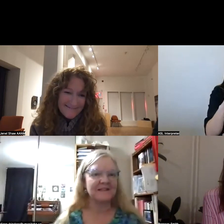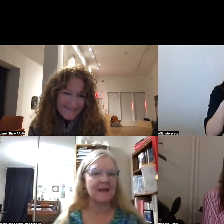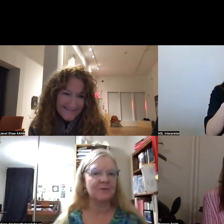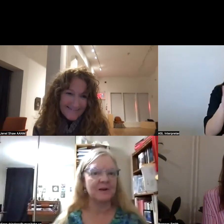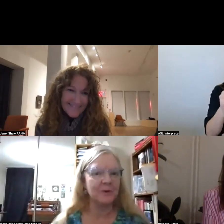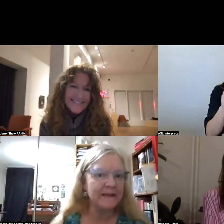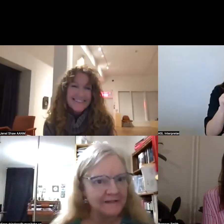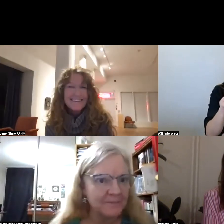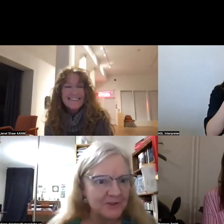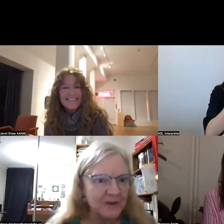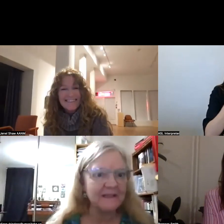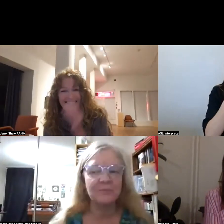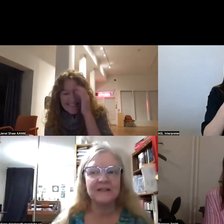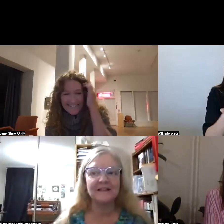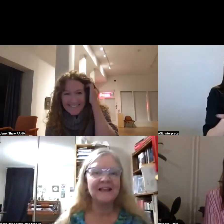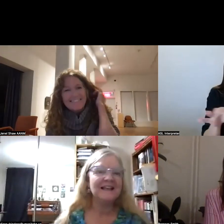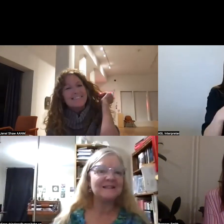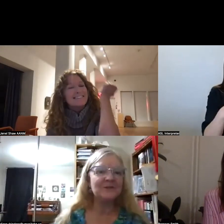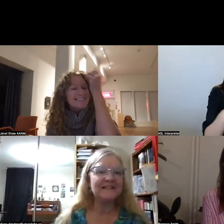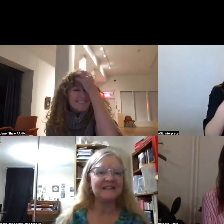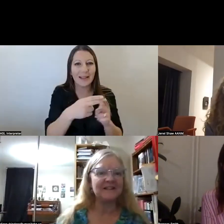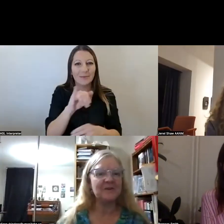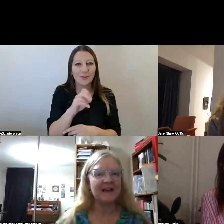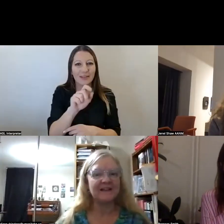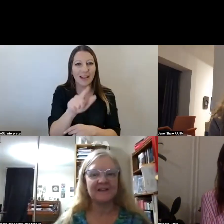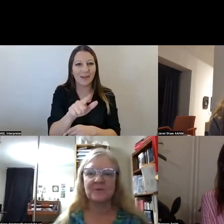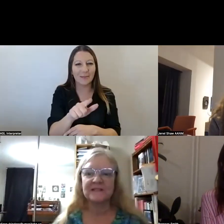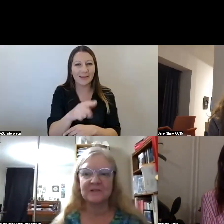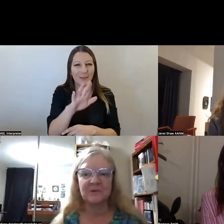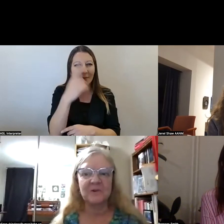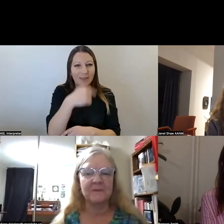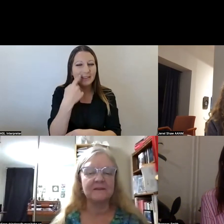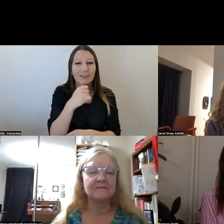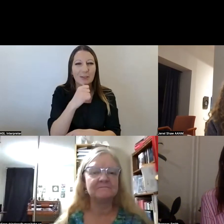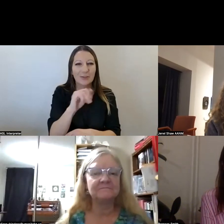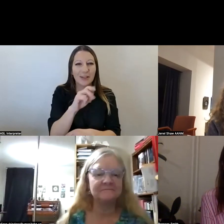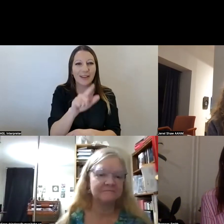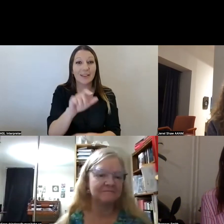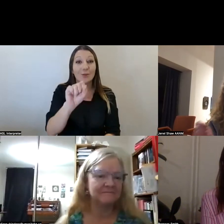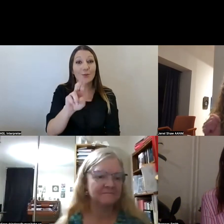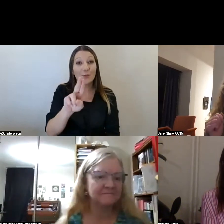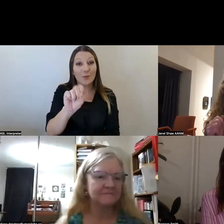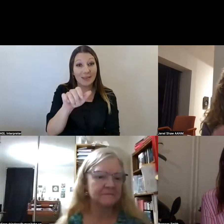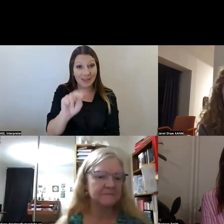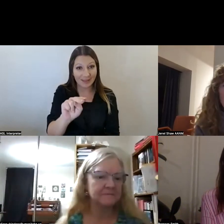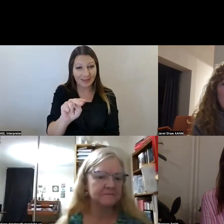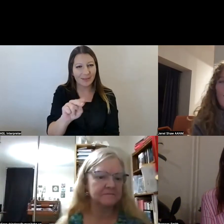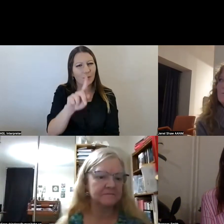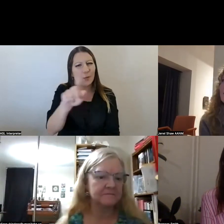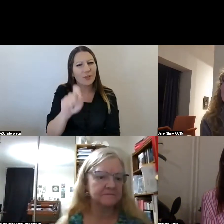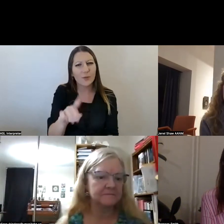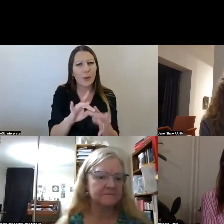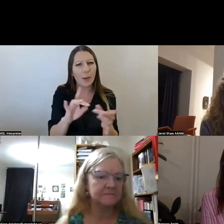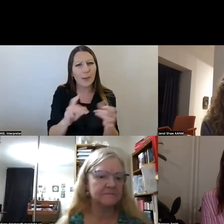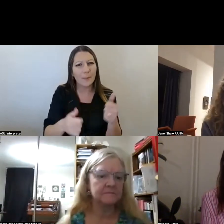Janelle's camera. I'm just reading the print. Susan, you had a question or comment. Yeah, I just had a quick